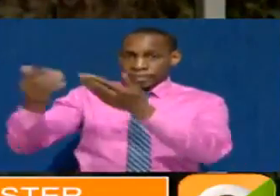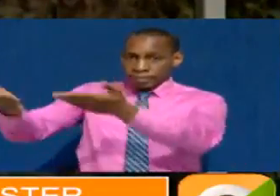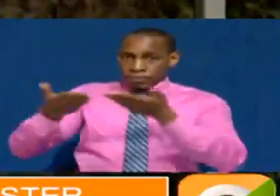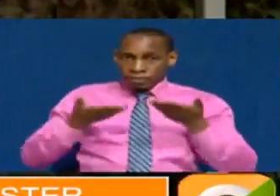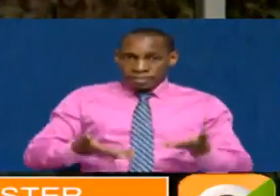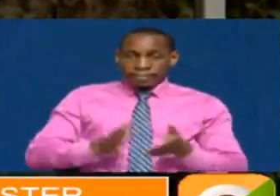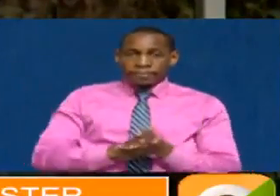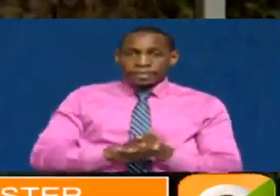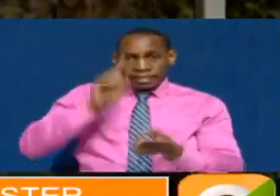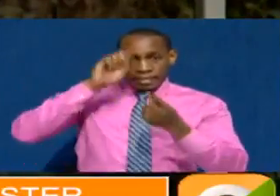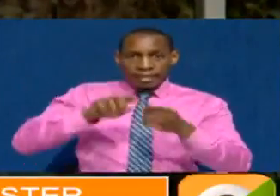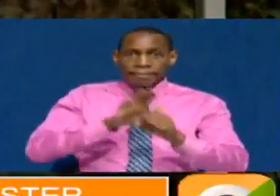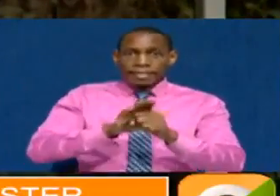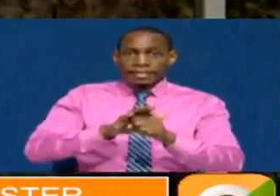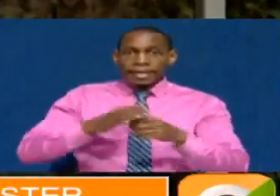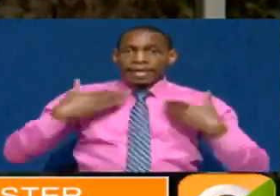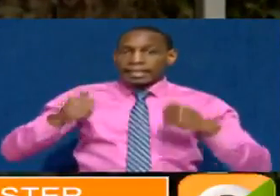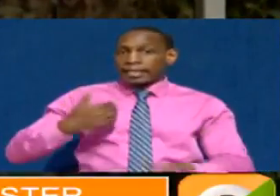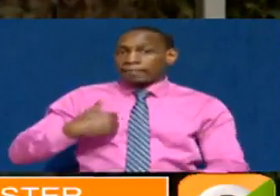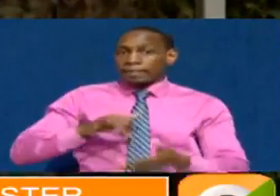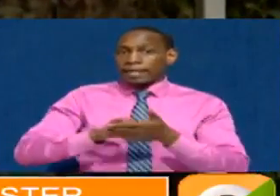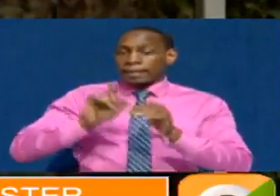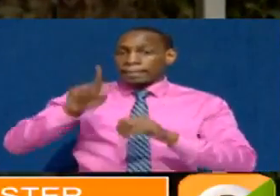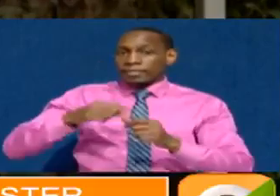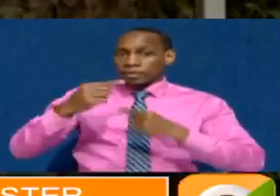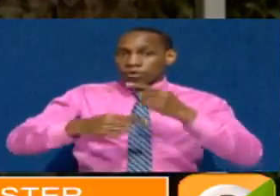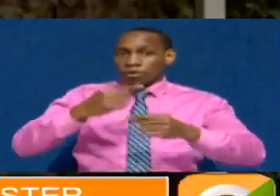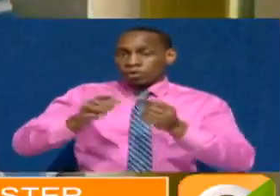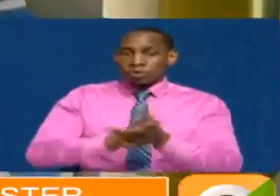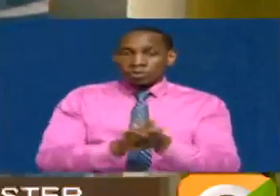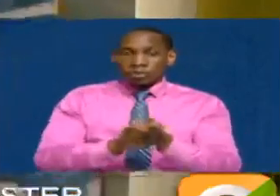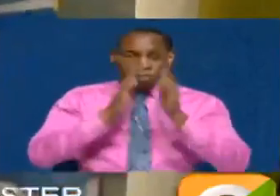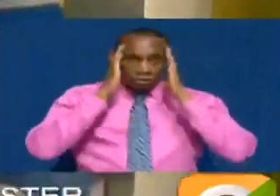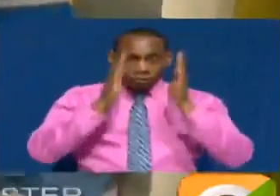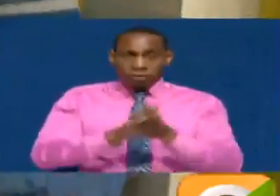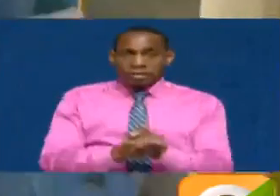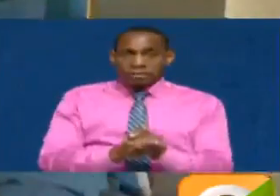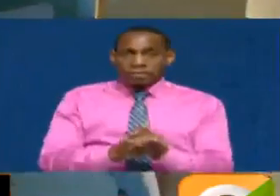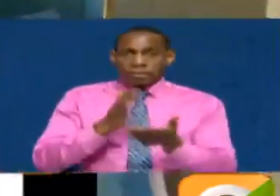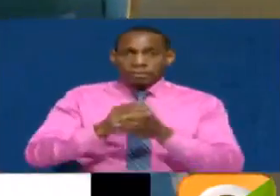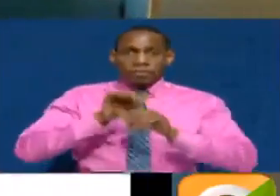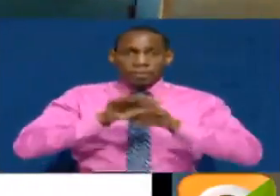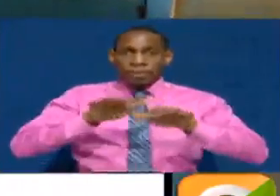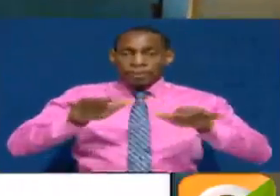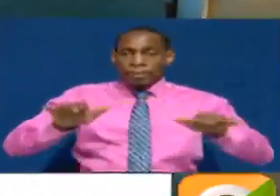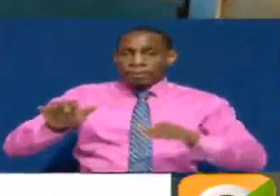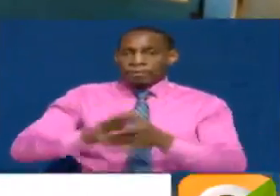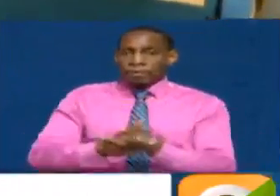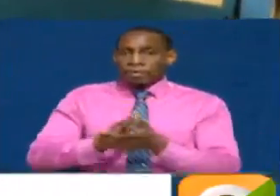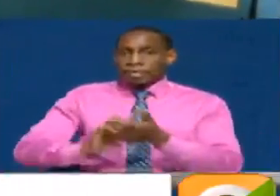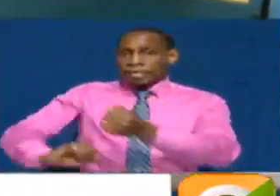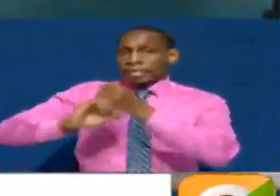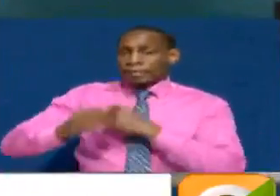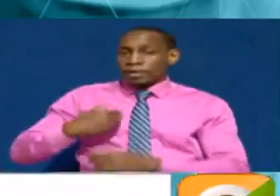lakini tuna agenda nyingi sana za afya ambazo inabidi tuendelee kuzitazama. With the rising numbers, the region has now received a shot in the